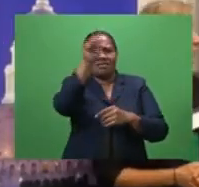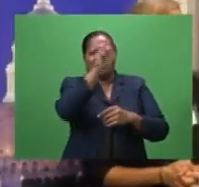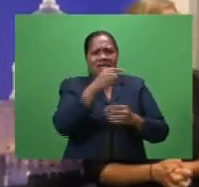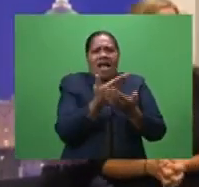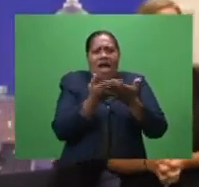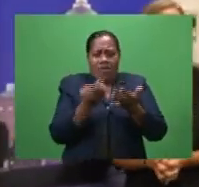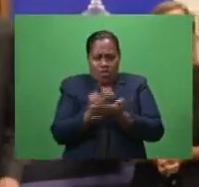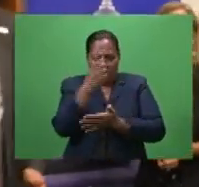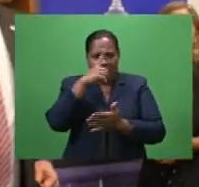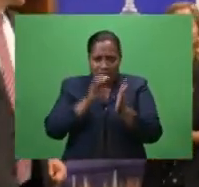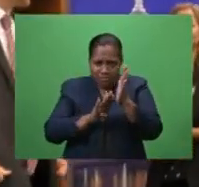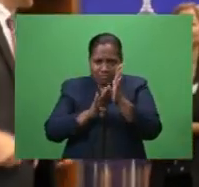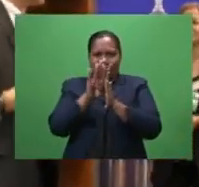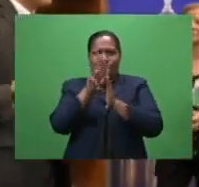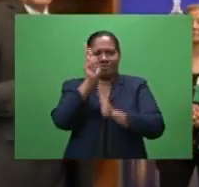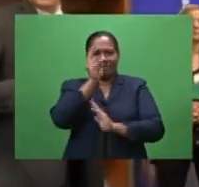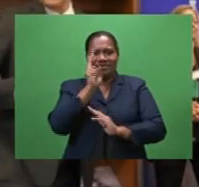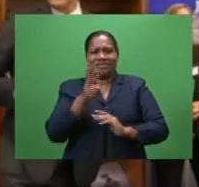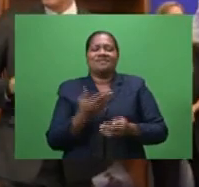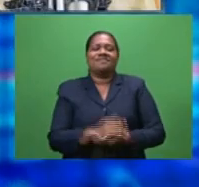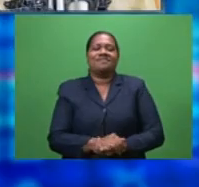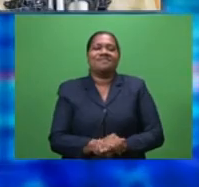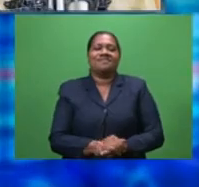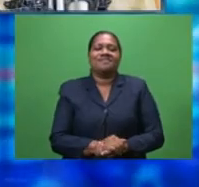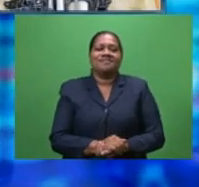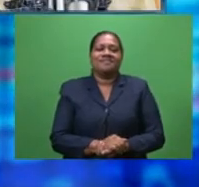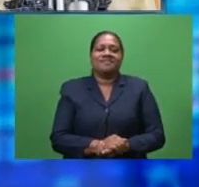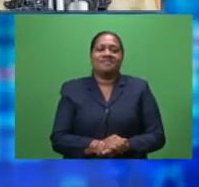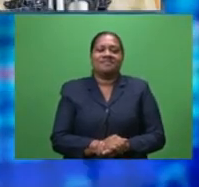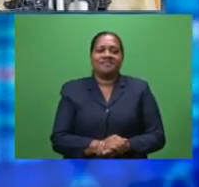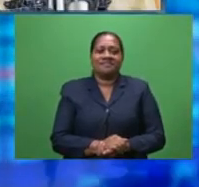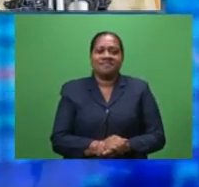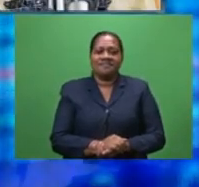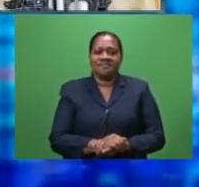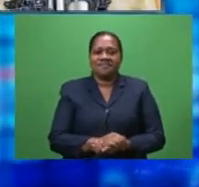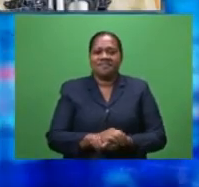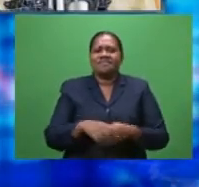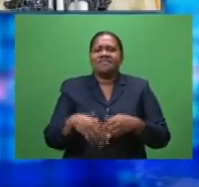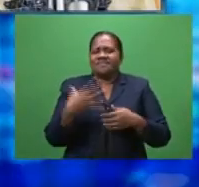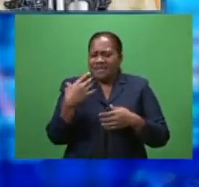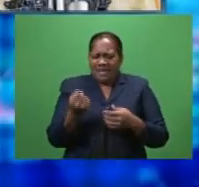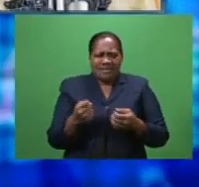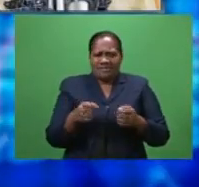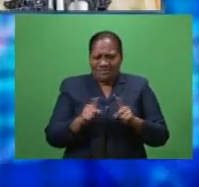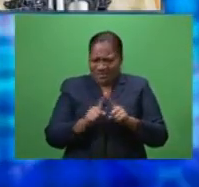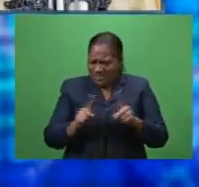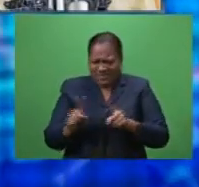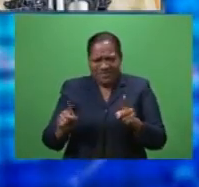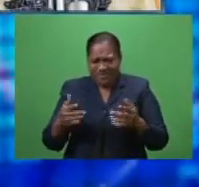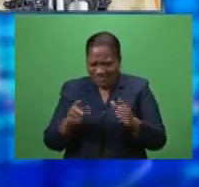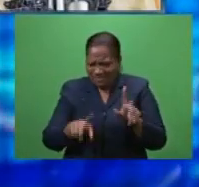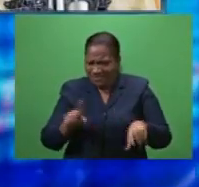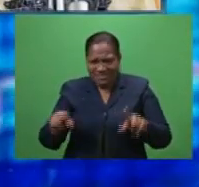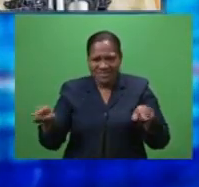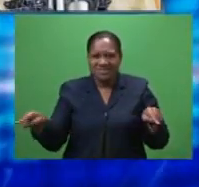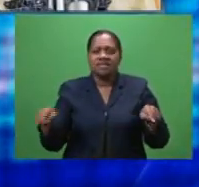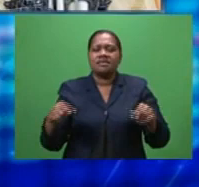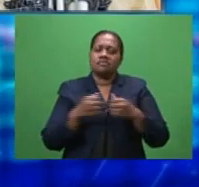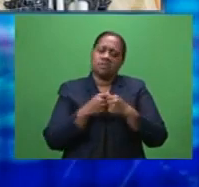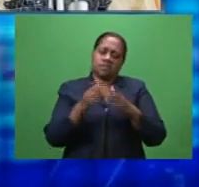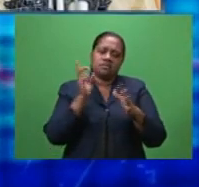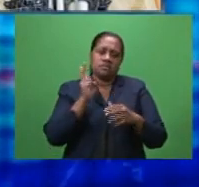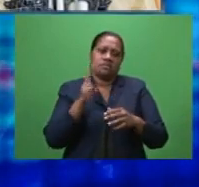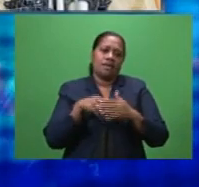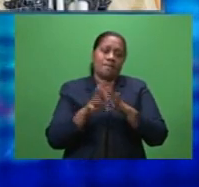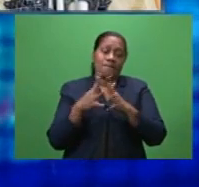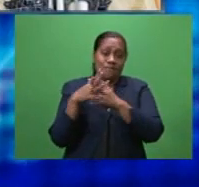track. Koroi Tandulala, FBC News. A number of auto plants have begun restarting assembly lines in North America. Workers